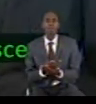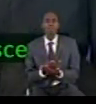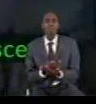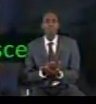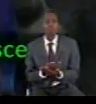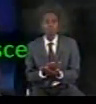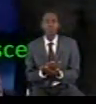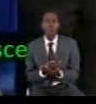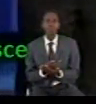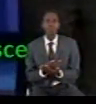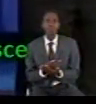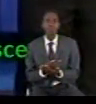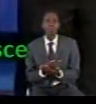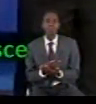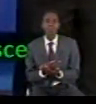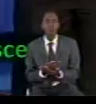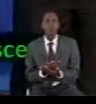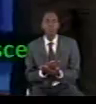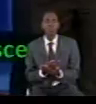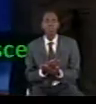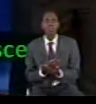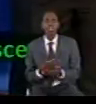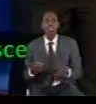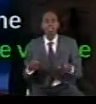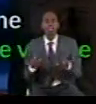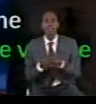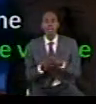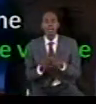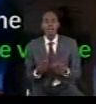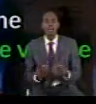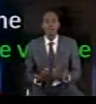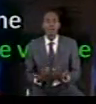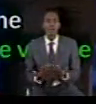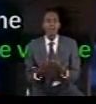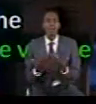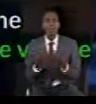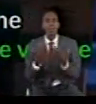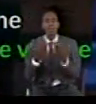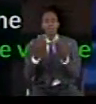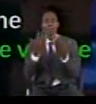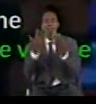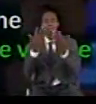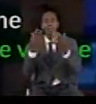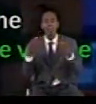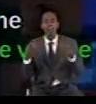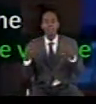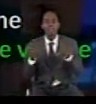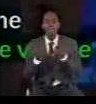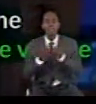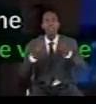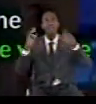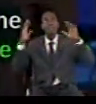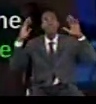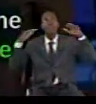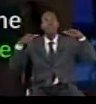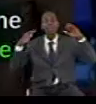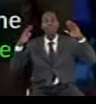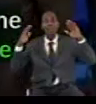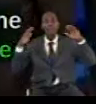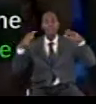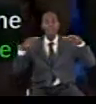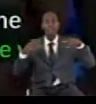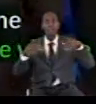Oh, like fire, like rain, like fire, you see, like rain.